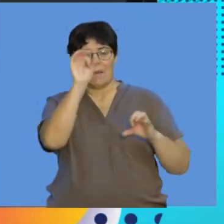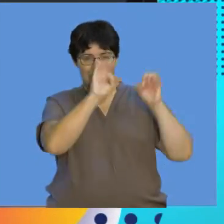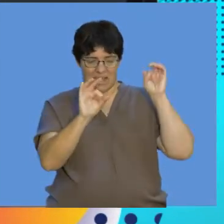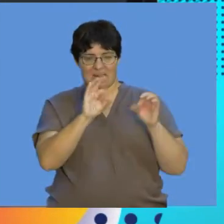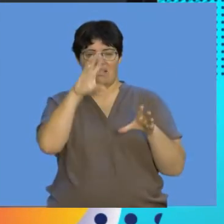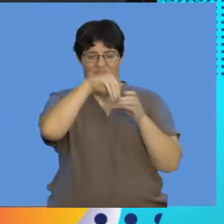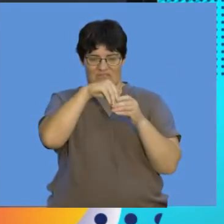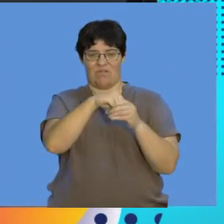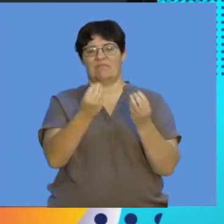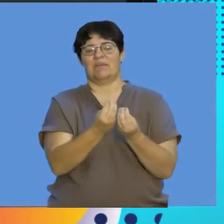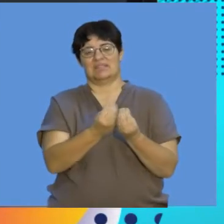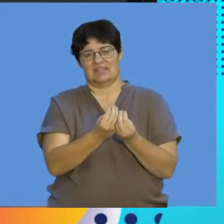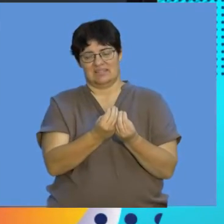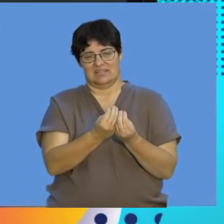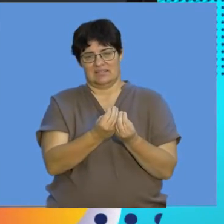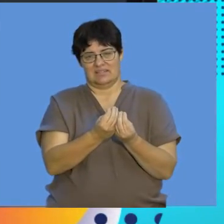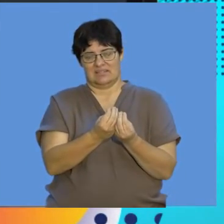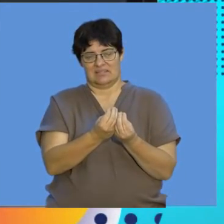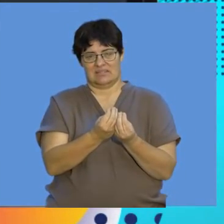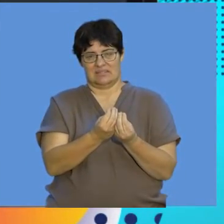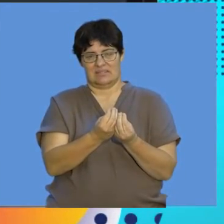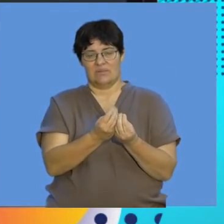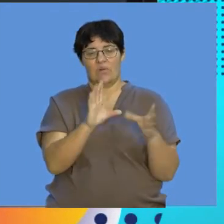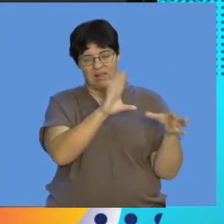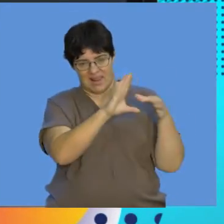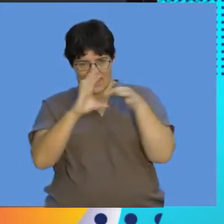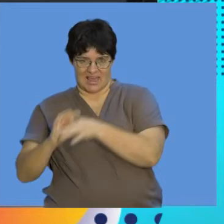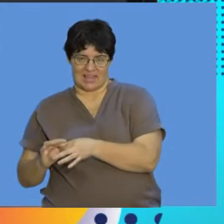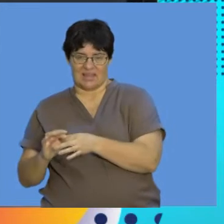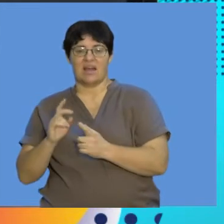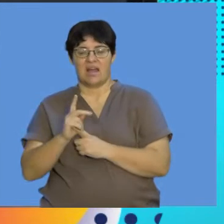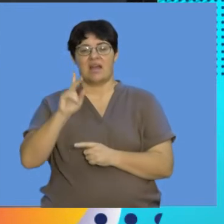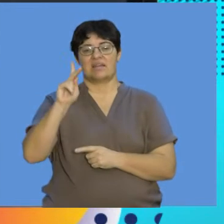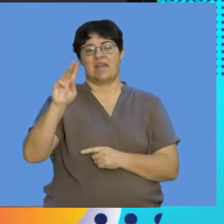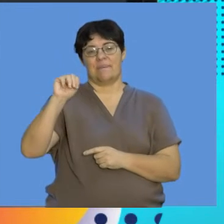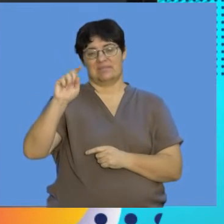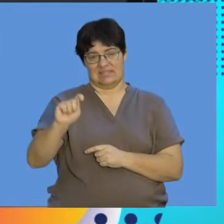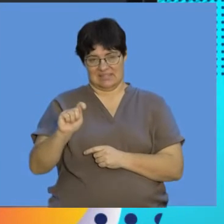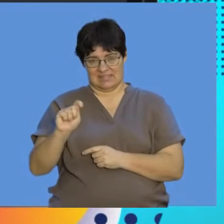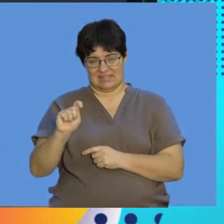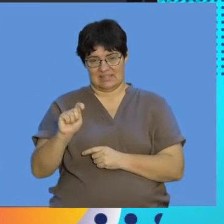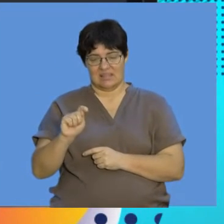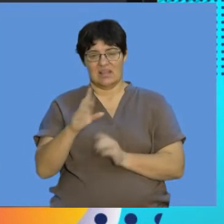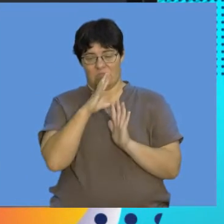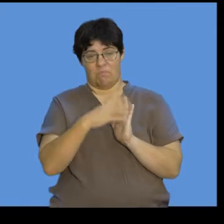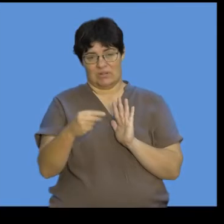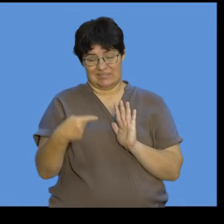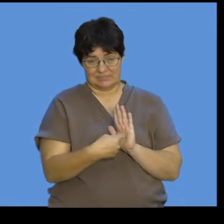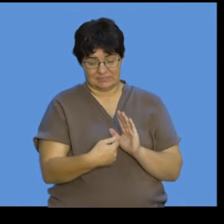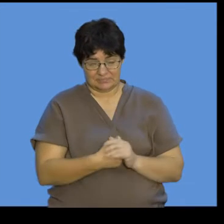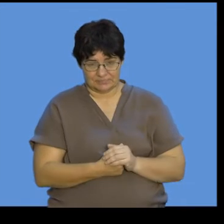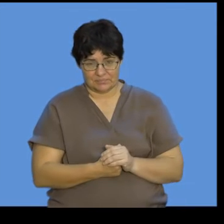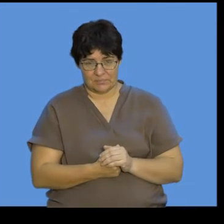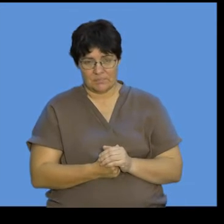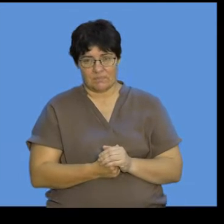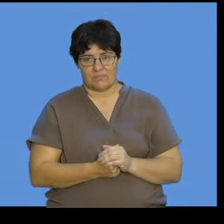matter, which will obviously link us to the kinetic theory of matter as a model, okay? Right, and then